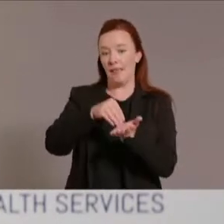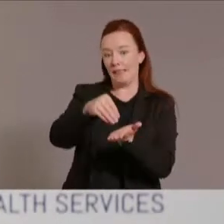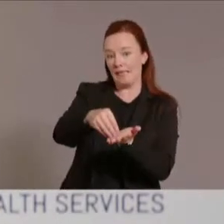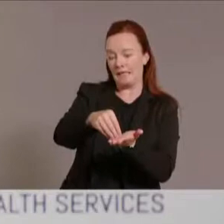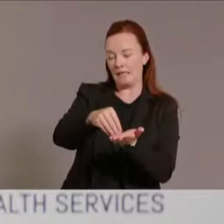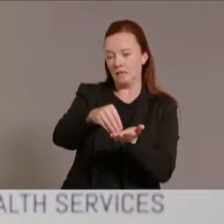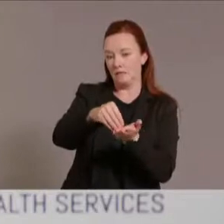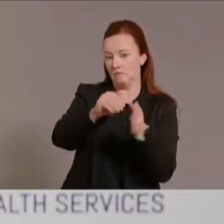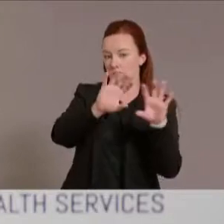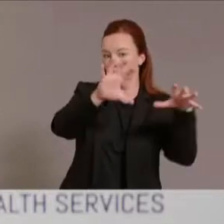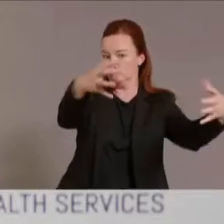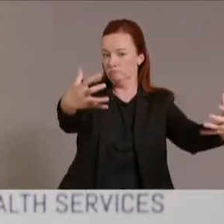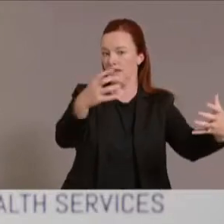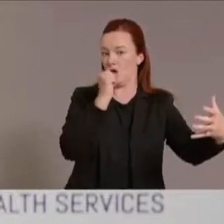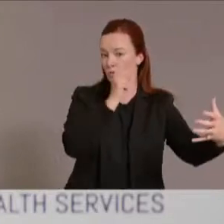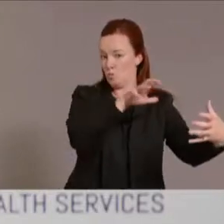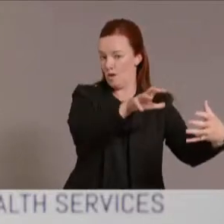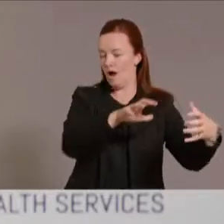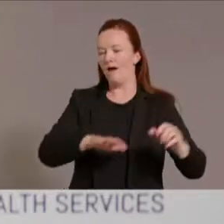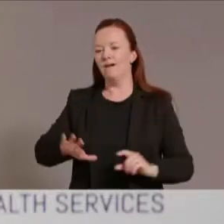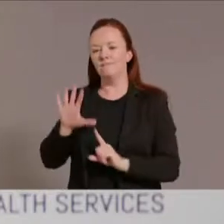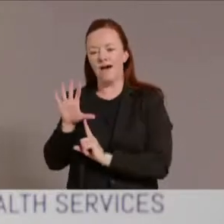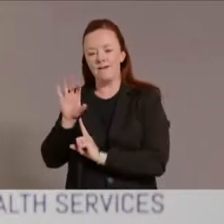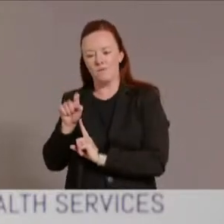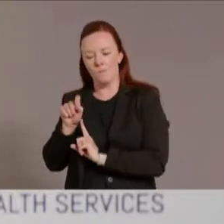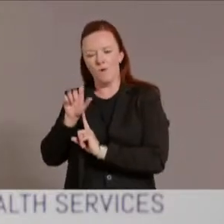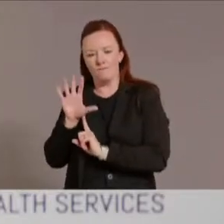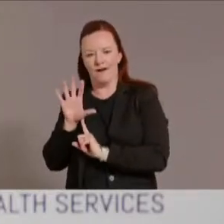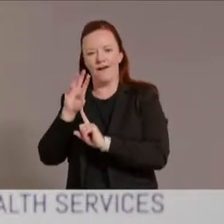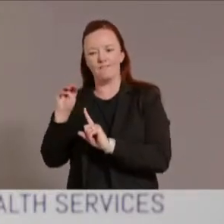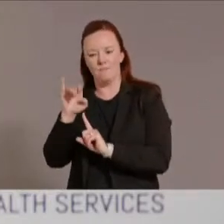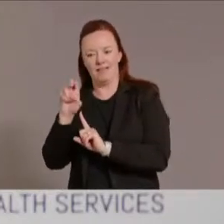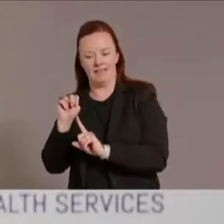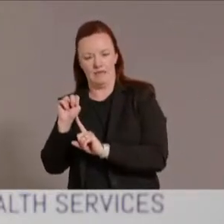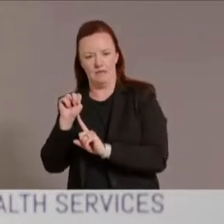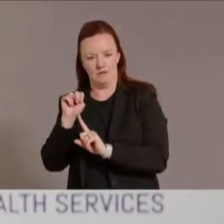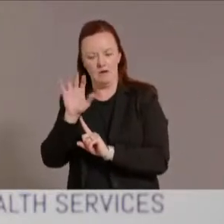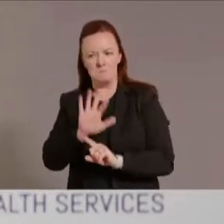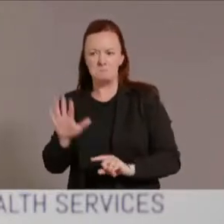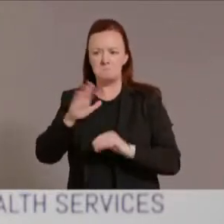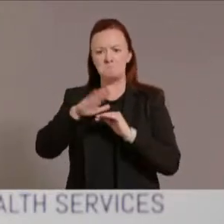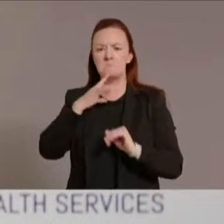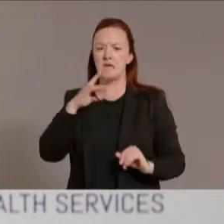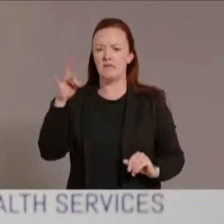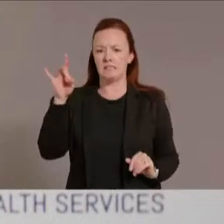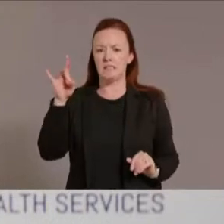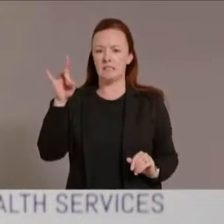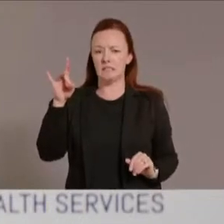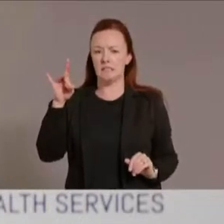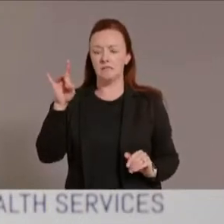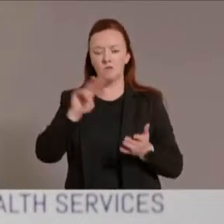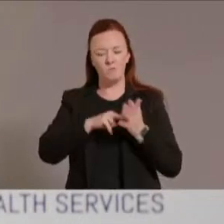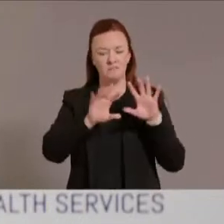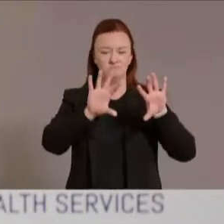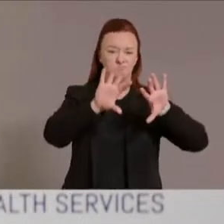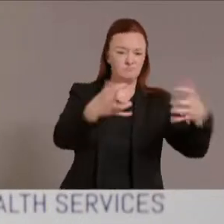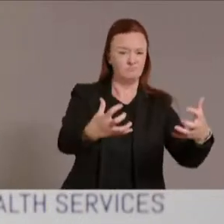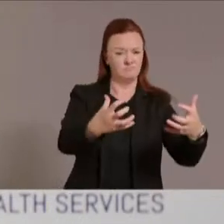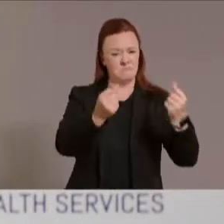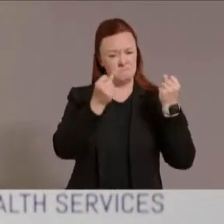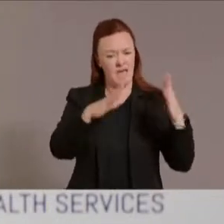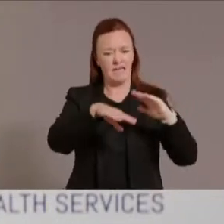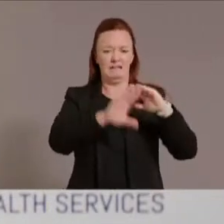5.5 million of those are 18 and above approximately. And so you've still got a large portion of the population that's